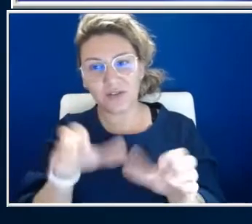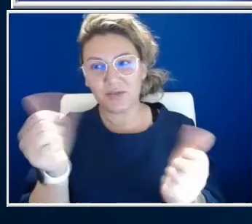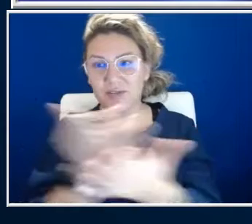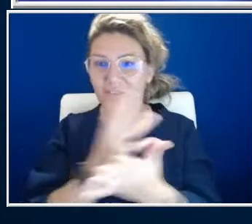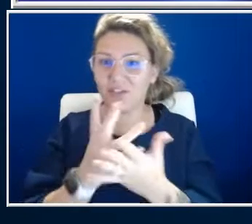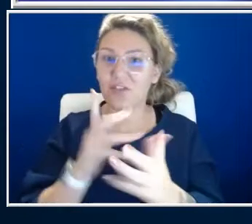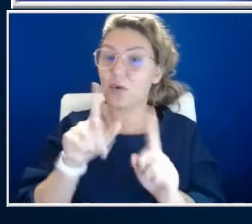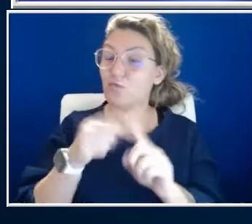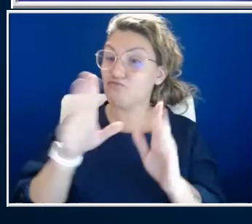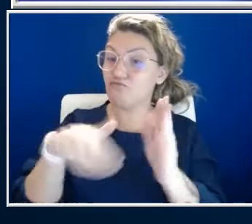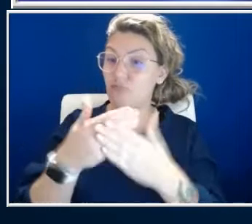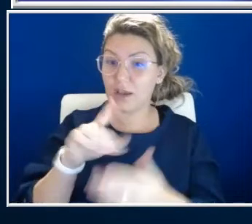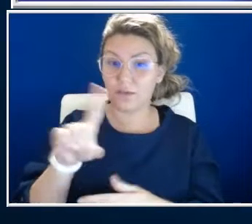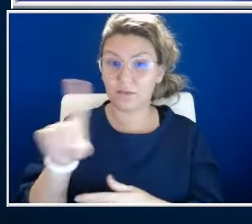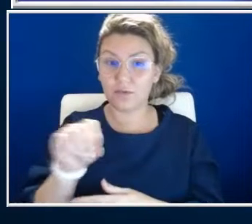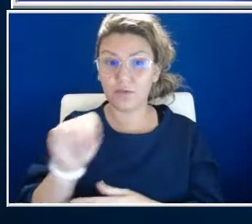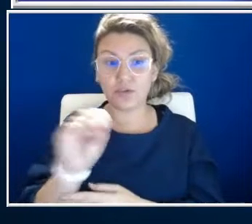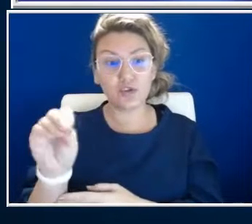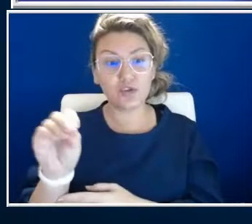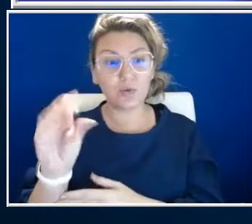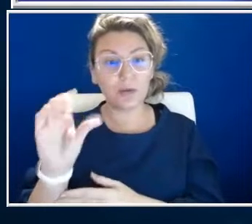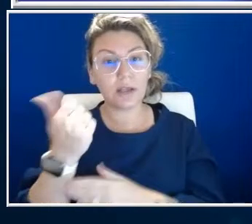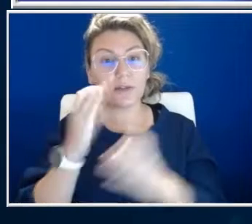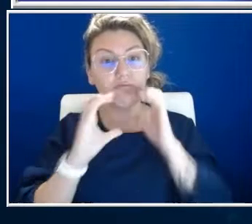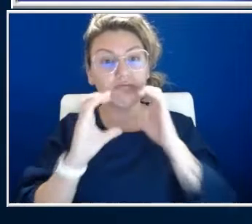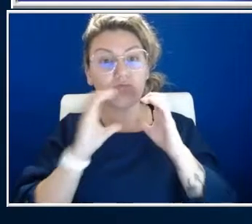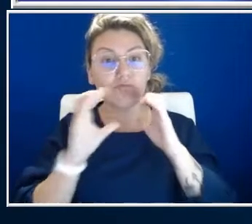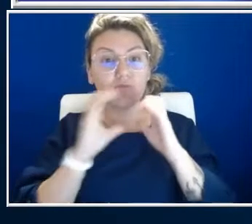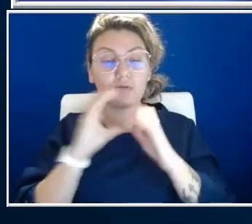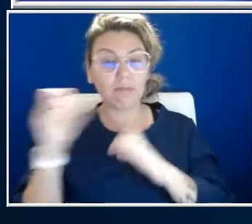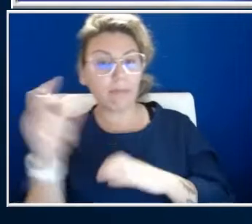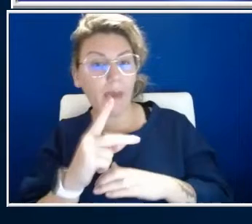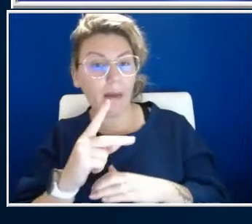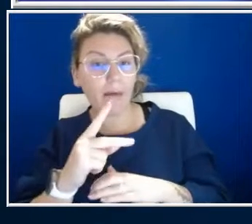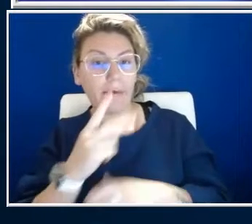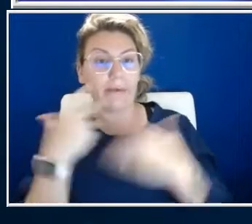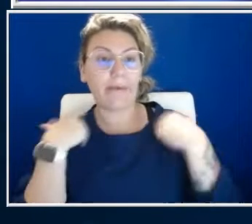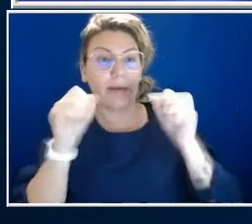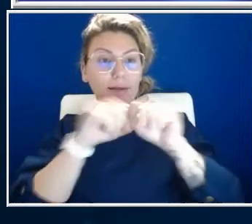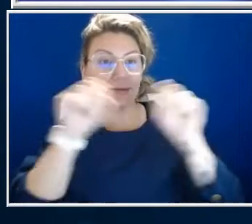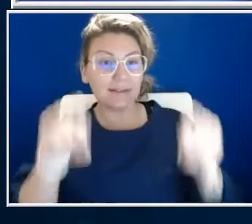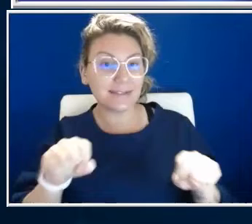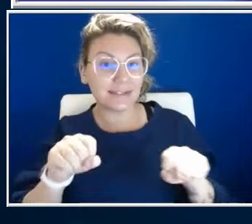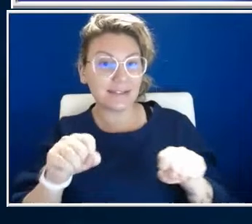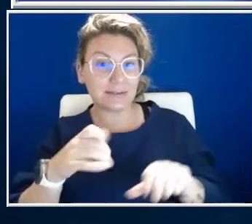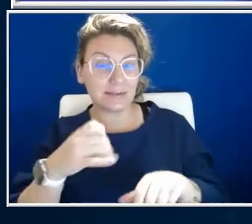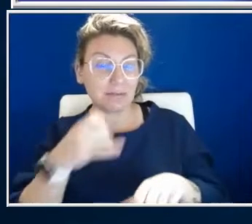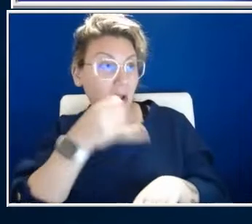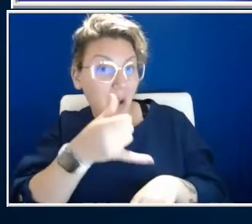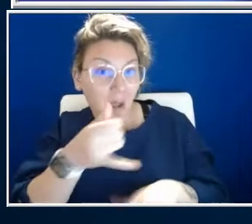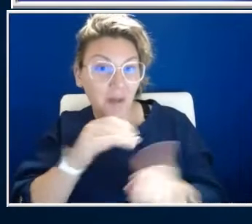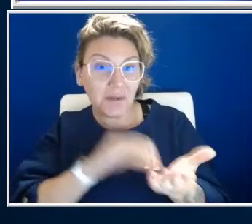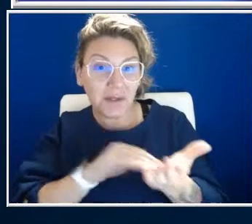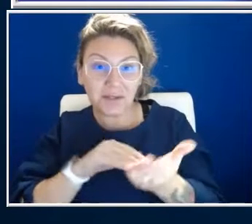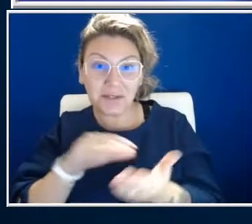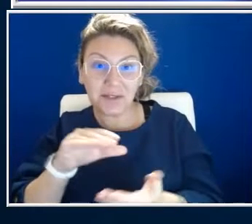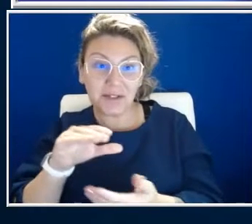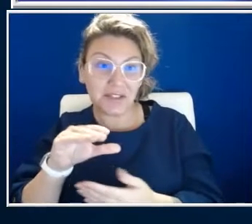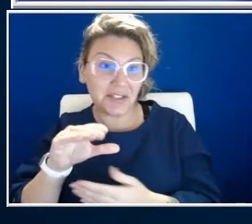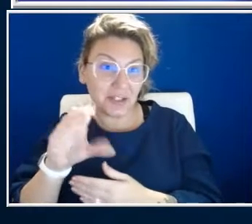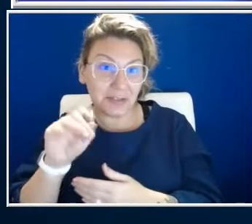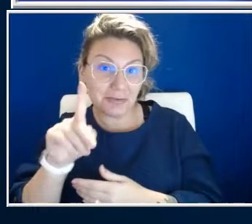there any communication back here at the health system? Was there any need to call Dr. Kumer, or was he just like, you're on your own, go do it, go save this